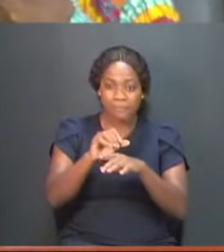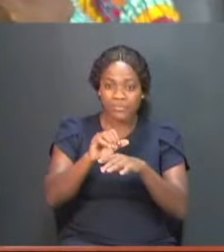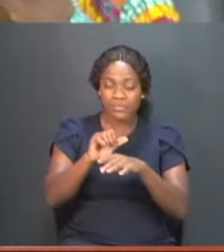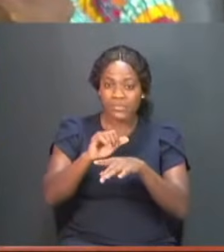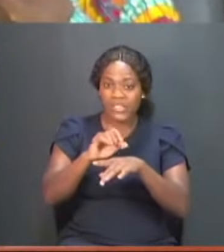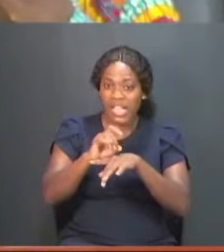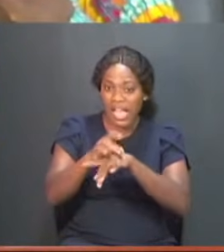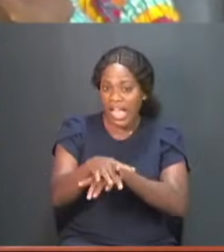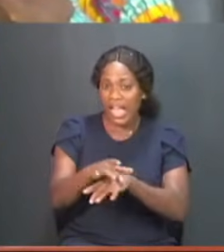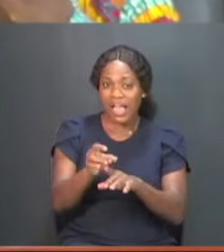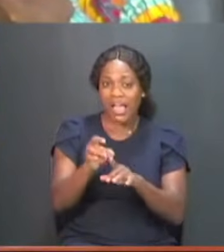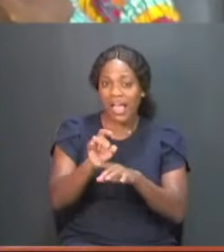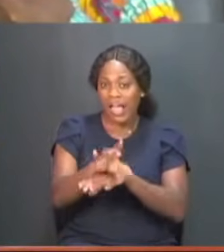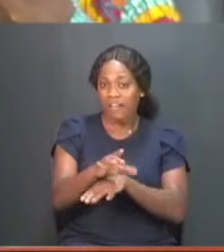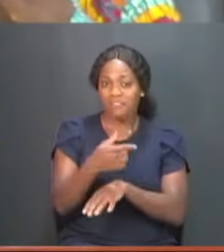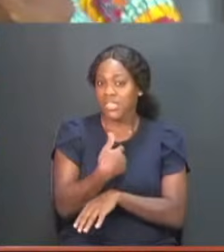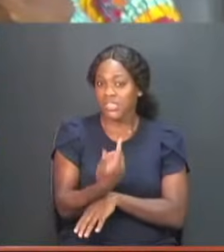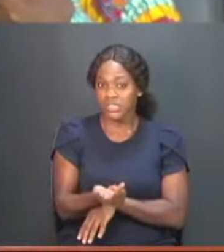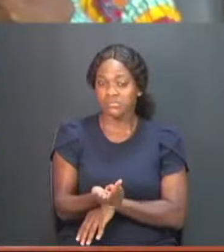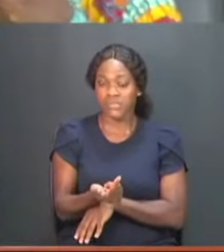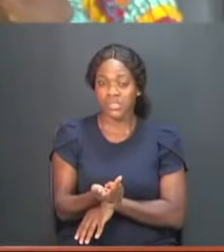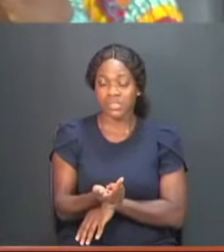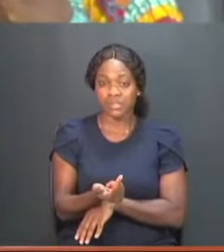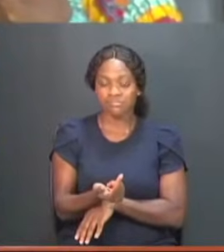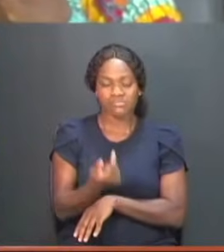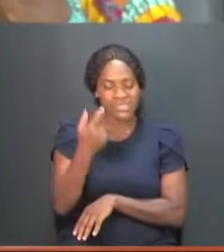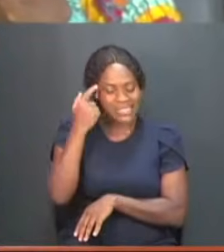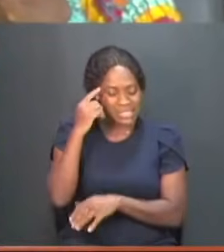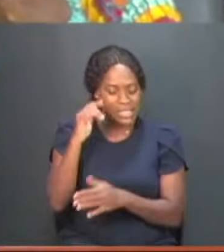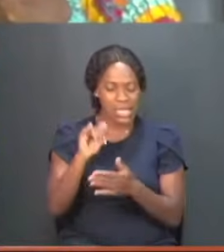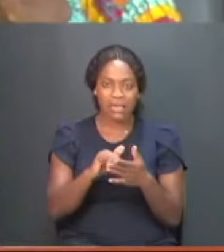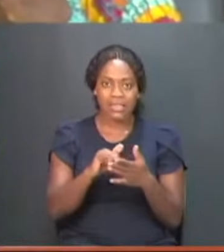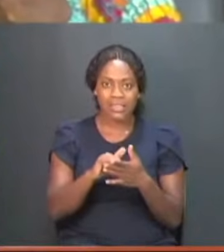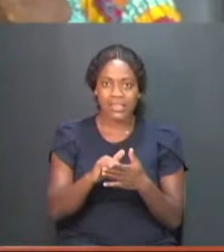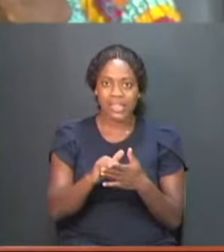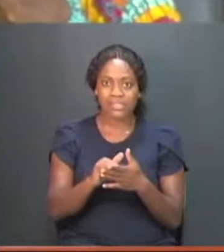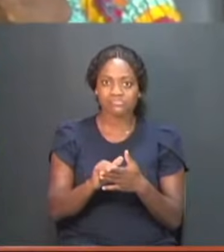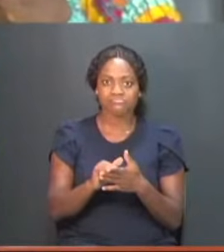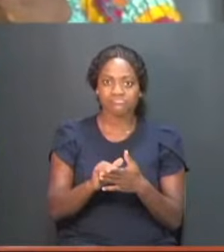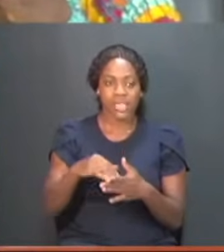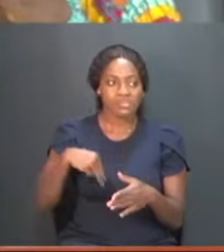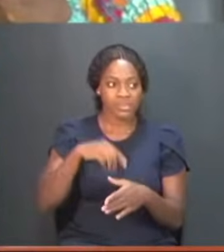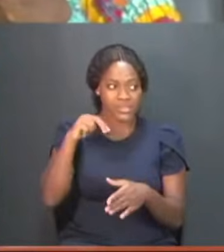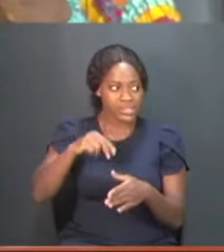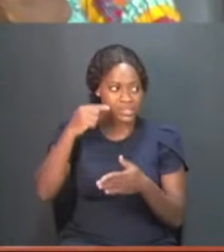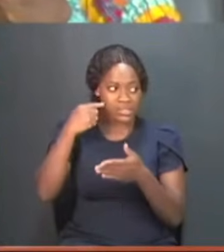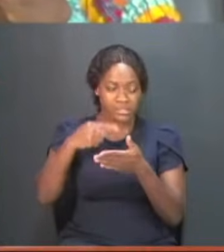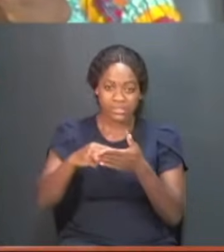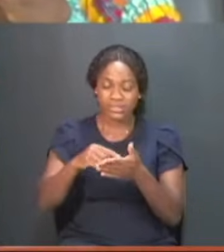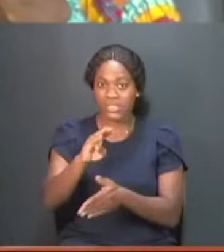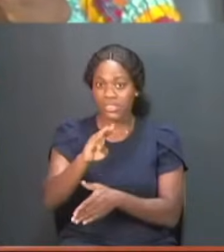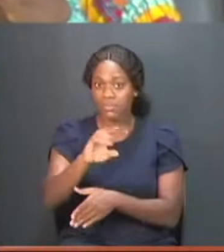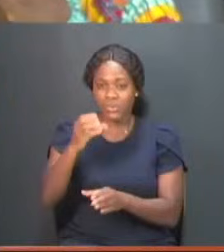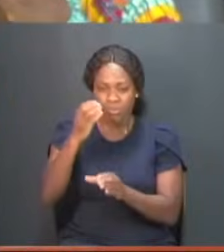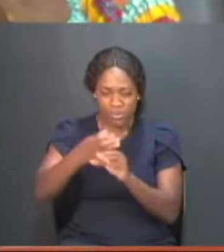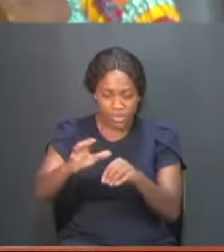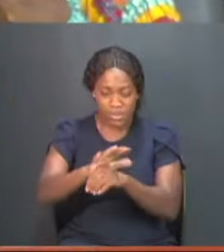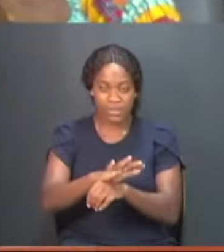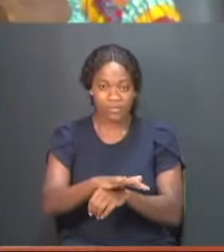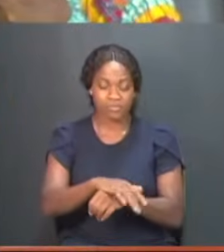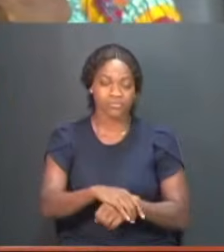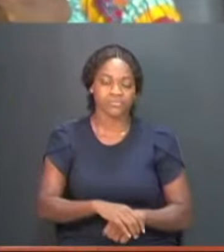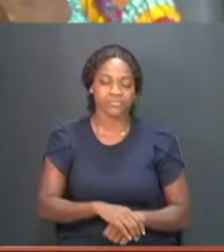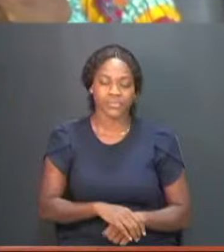Speaker, this House will have to approach this bill with alacrity. Mr. Speaker, the last thing I want to note on is the fact